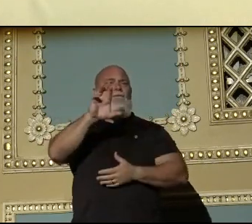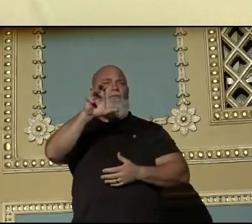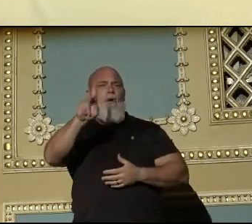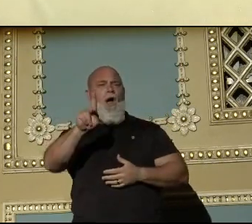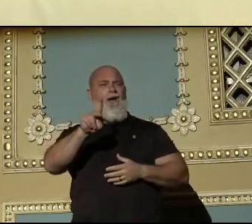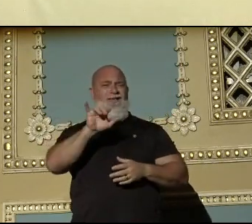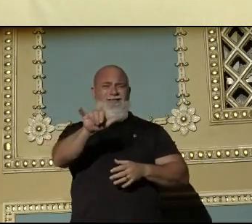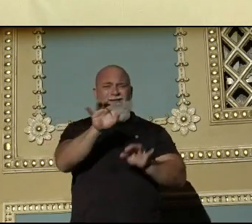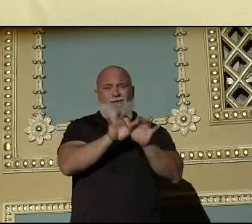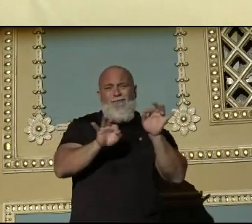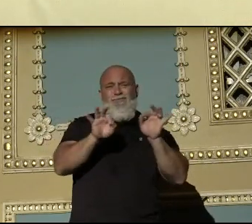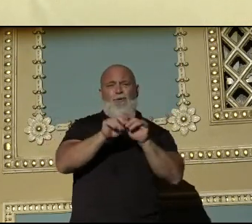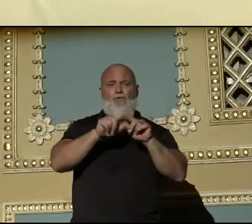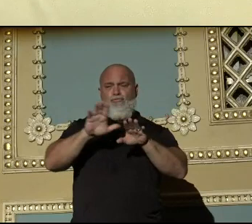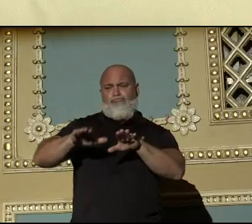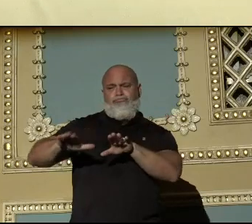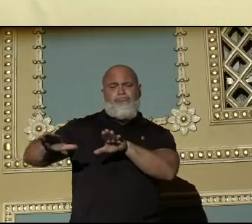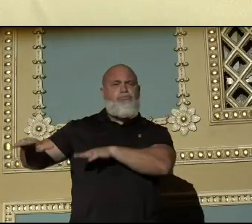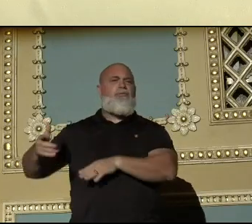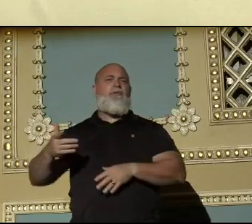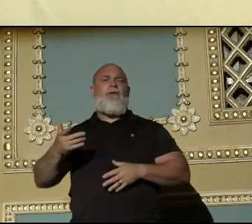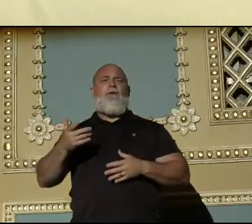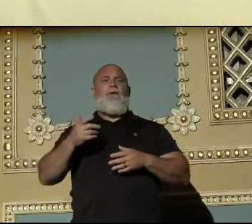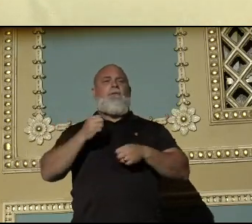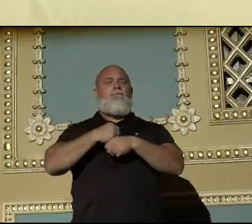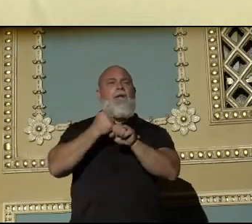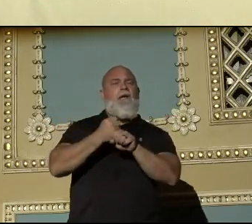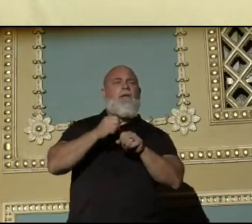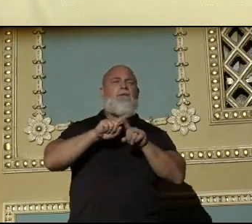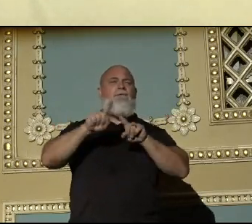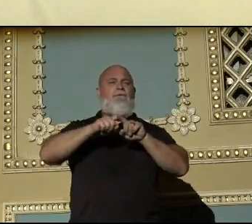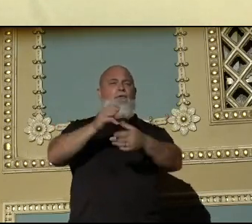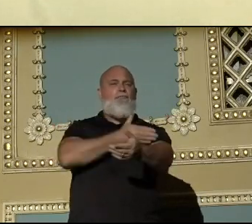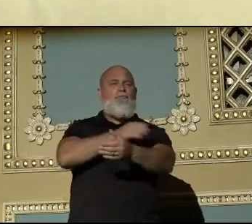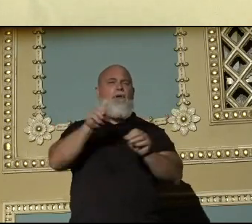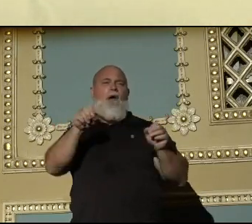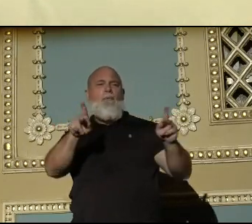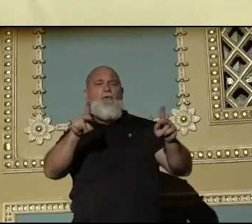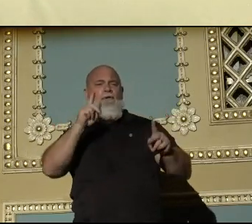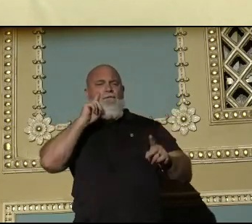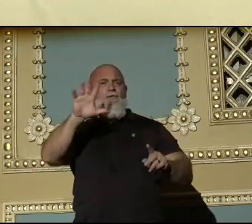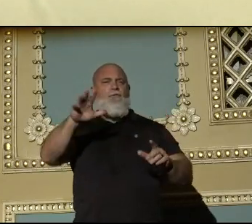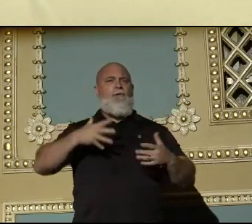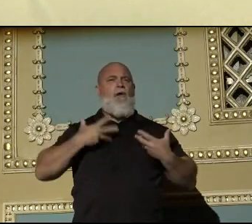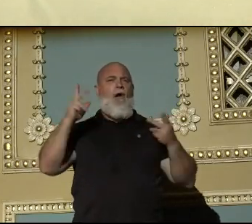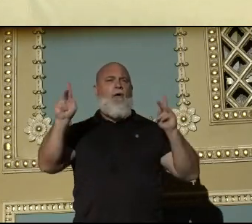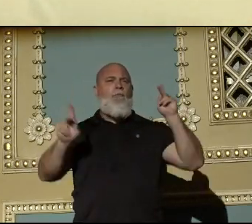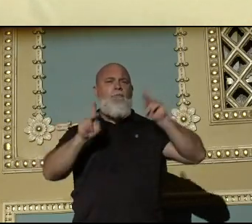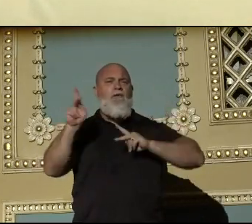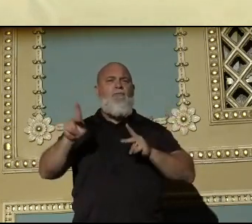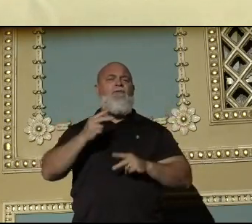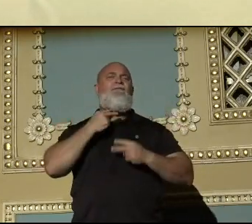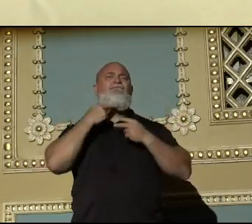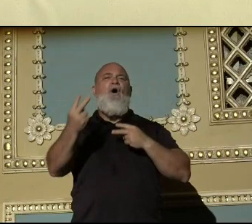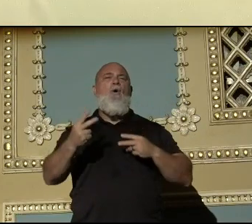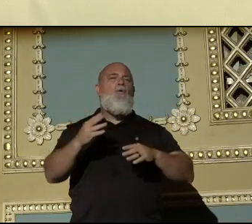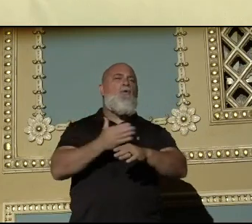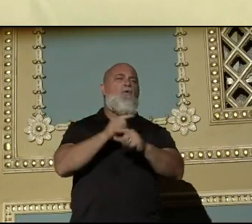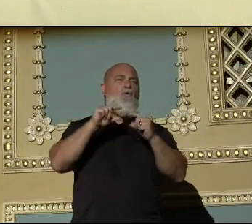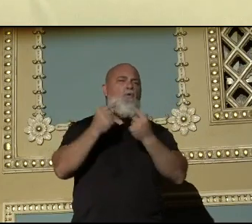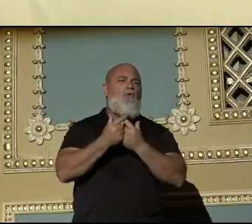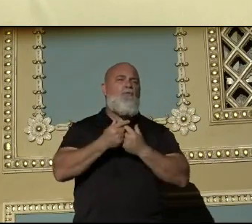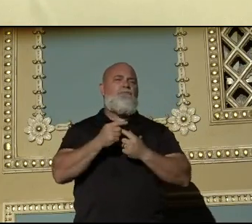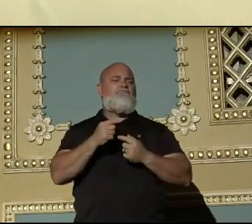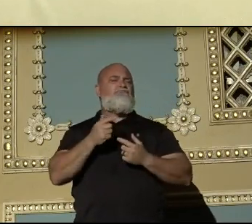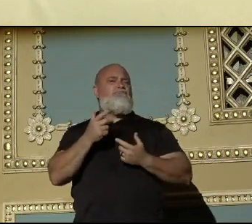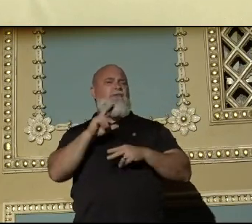our youth and continuing to create music opportunities for our youth. They bring in local groups, they bring in semi-national groups and